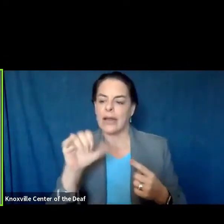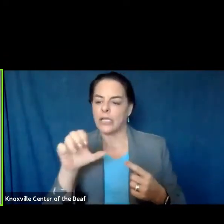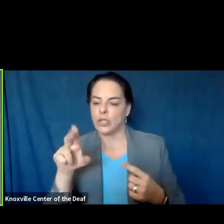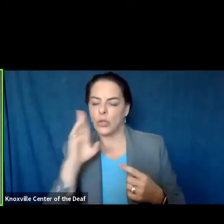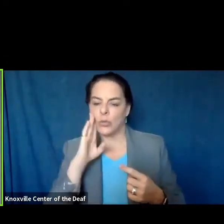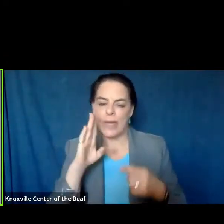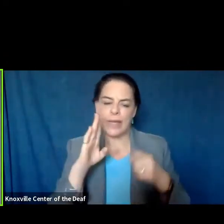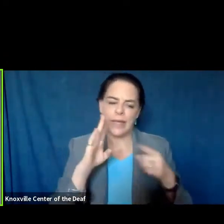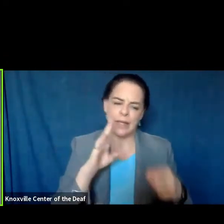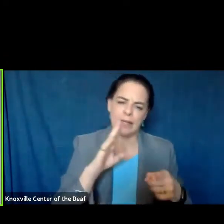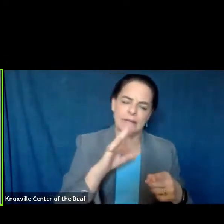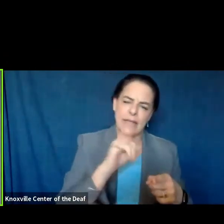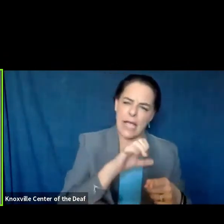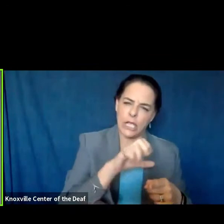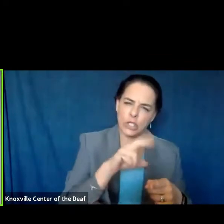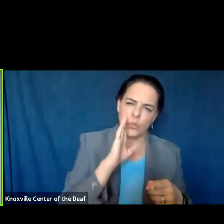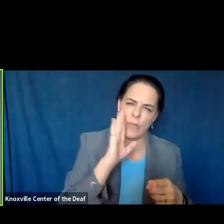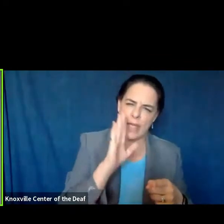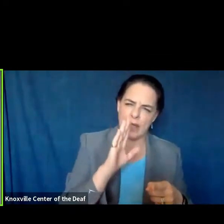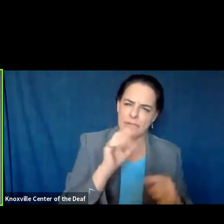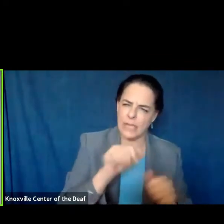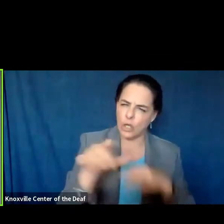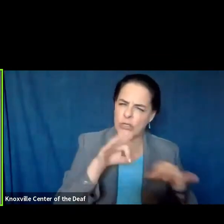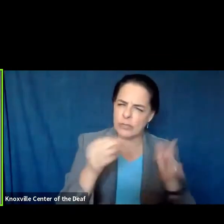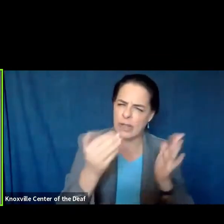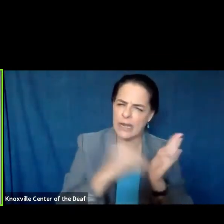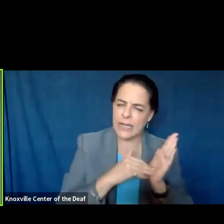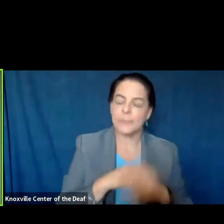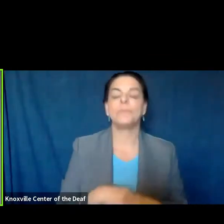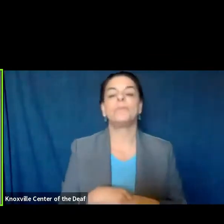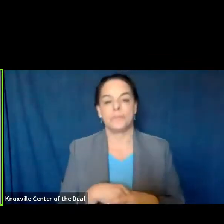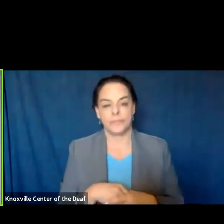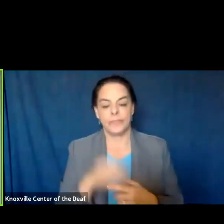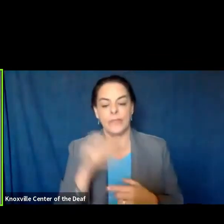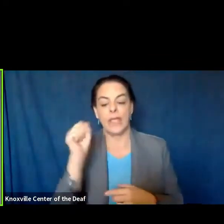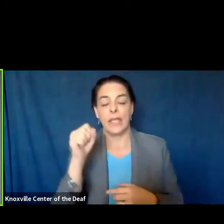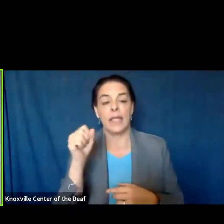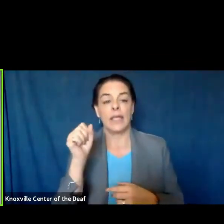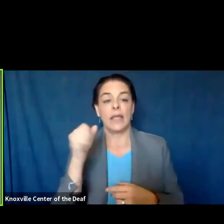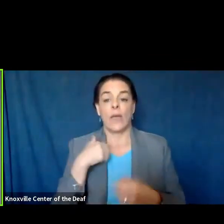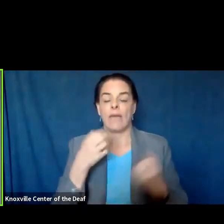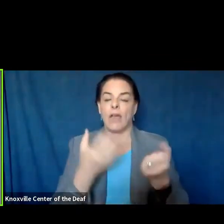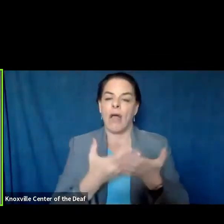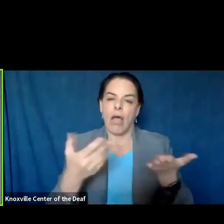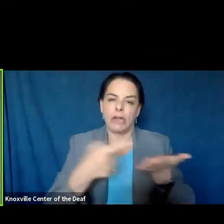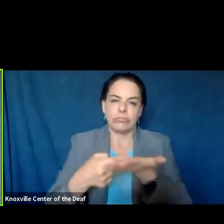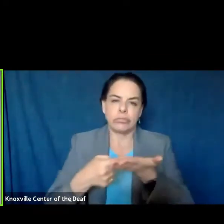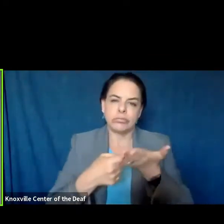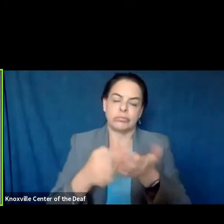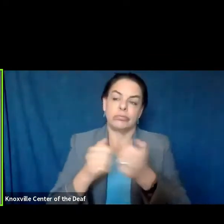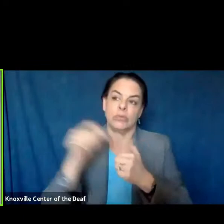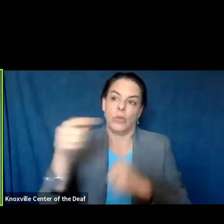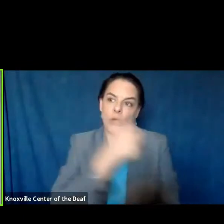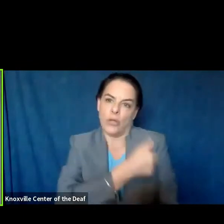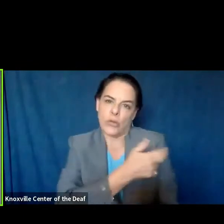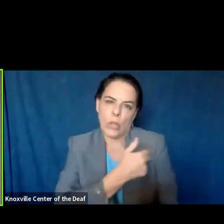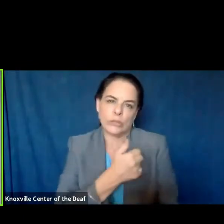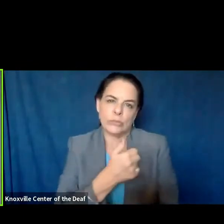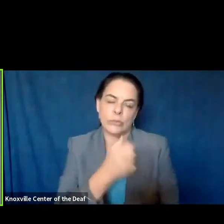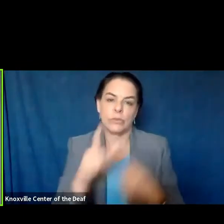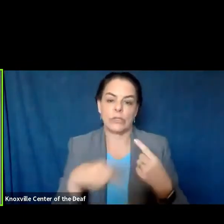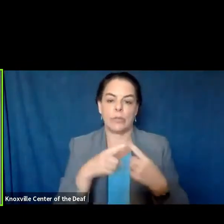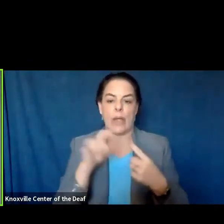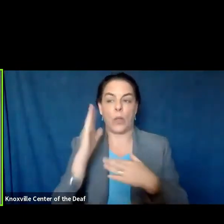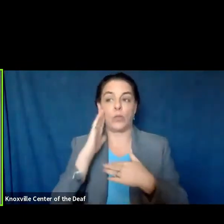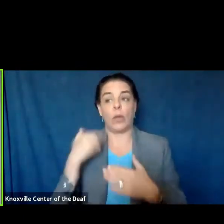beds. Can you explain that again? Yeah, so the decision was made there. We had a lot of discussions with the hospitals about this and really